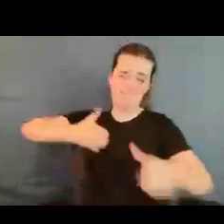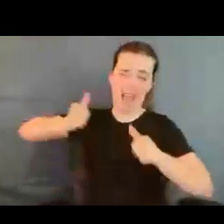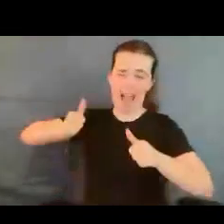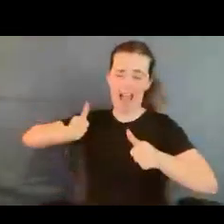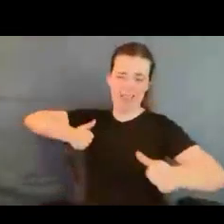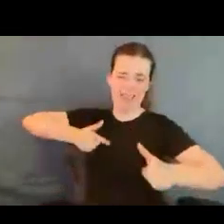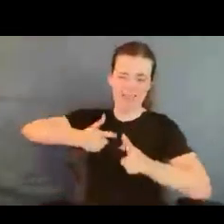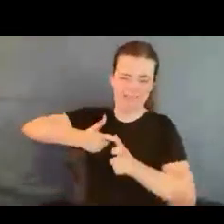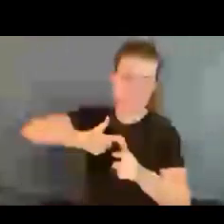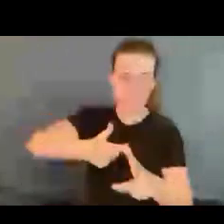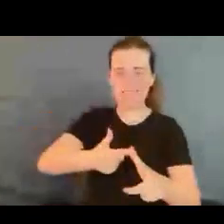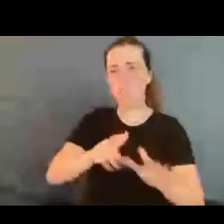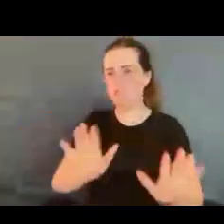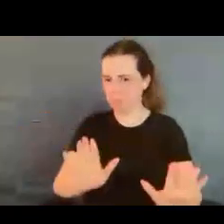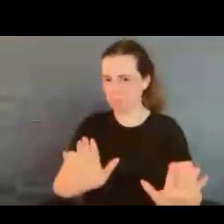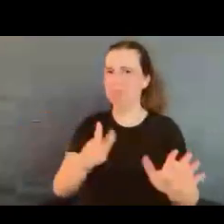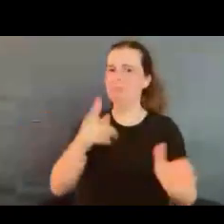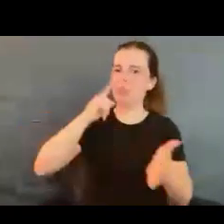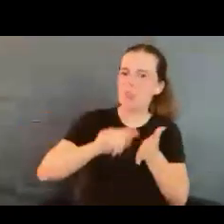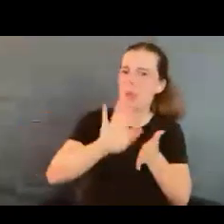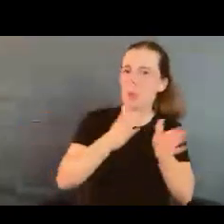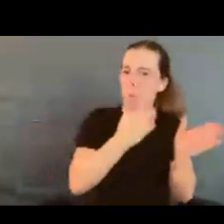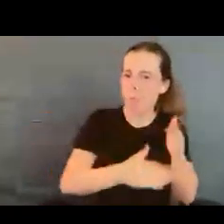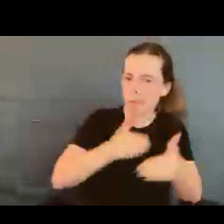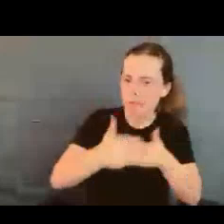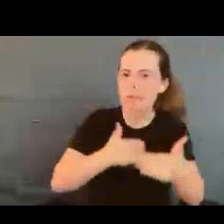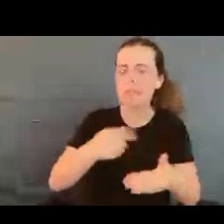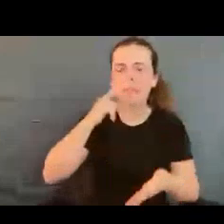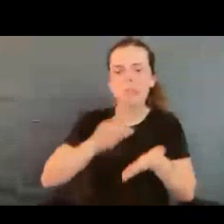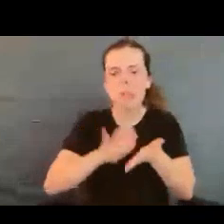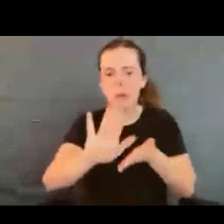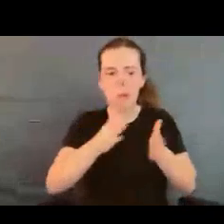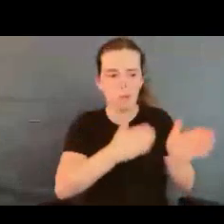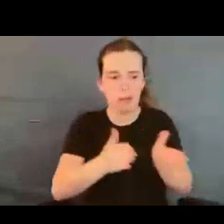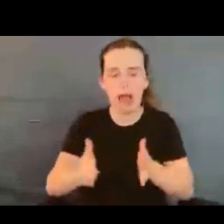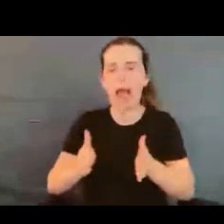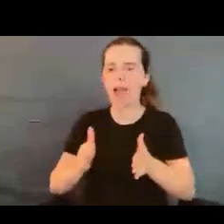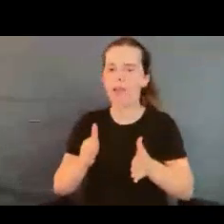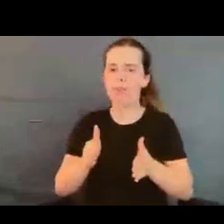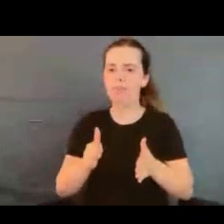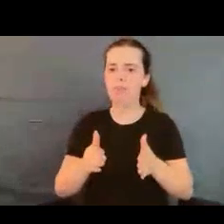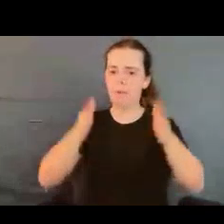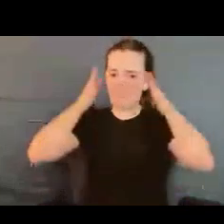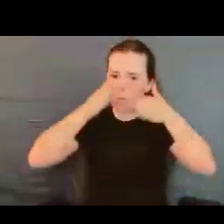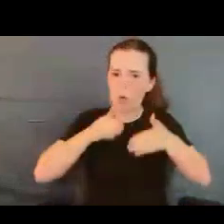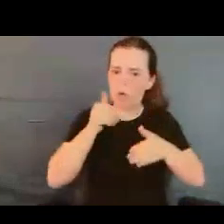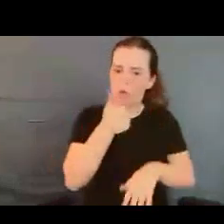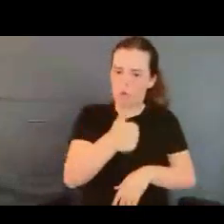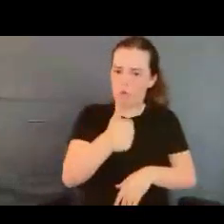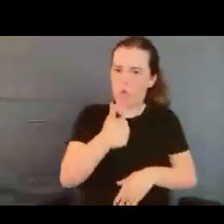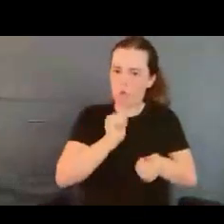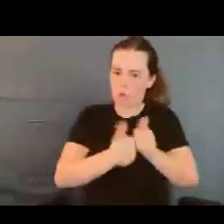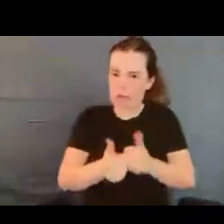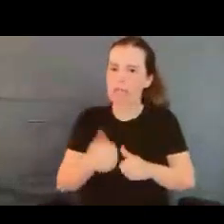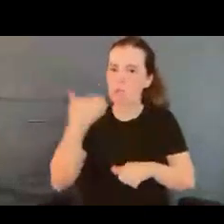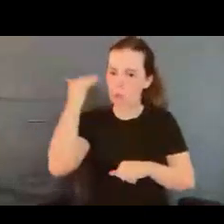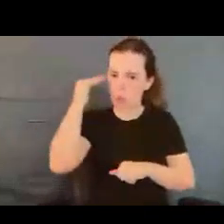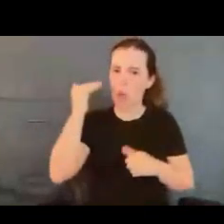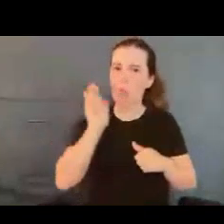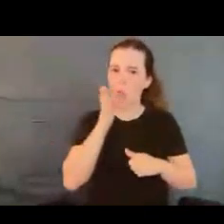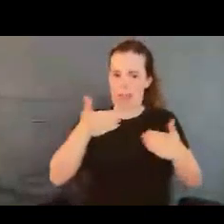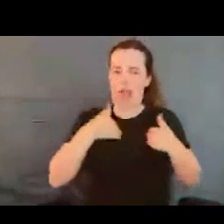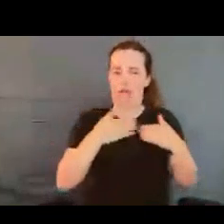yourself, check your pacing, check your plan, run your own race, and know that you're going to have these like rolling kind of ups and downs until you get to